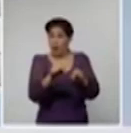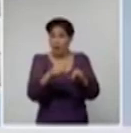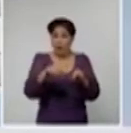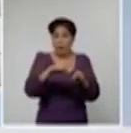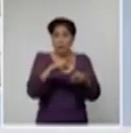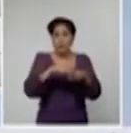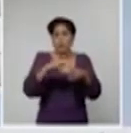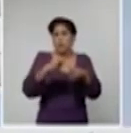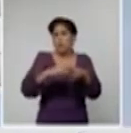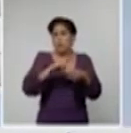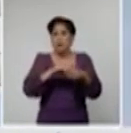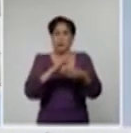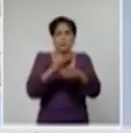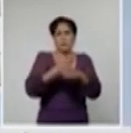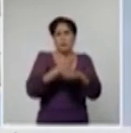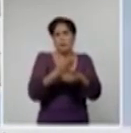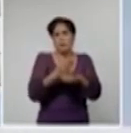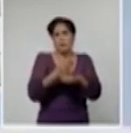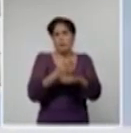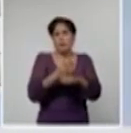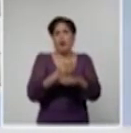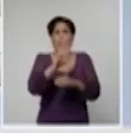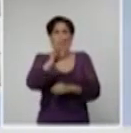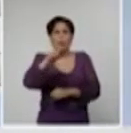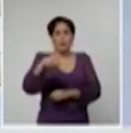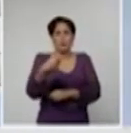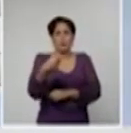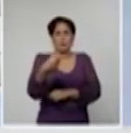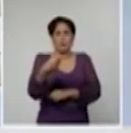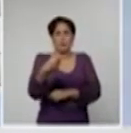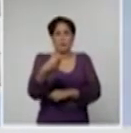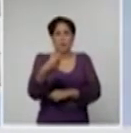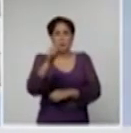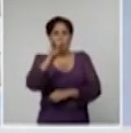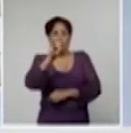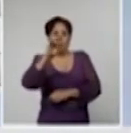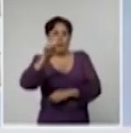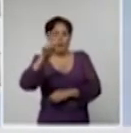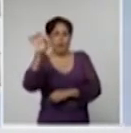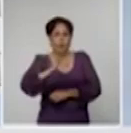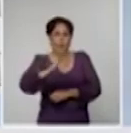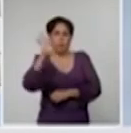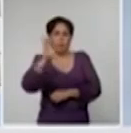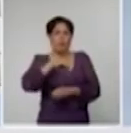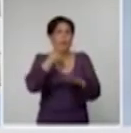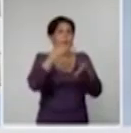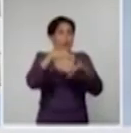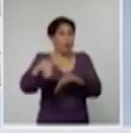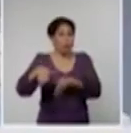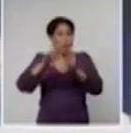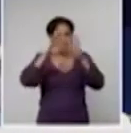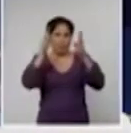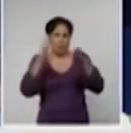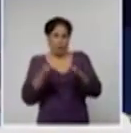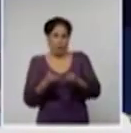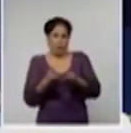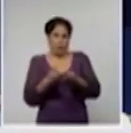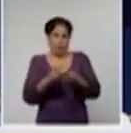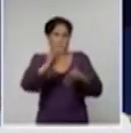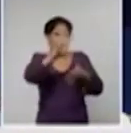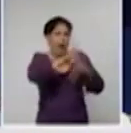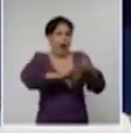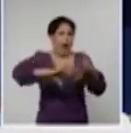505,562 people who have died in the world as a result of the disease. This represents a lethality of